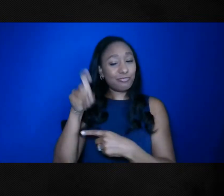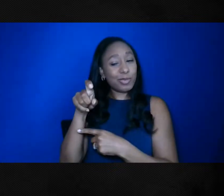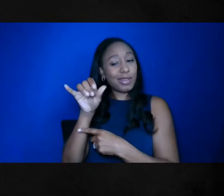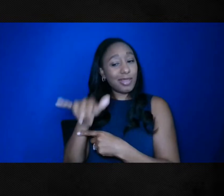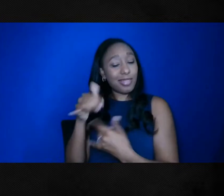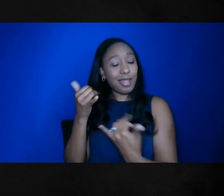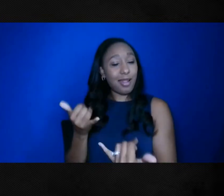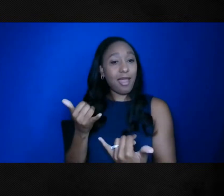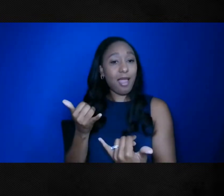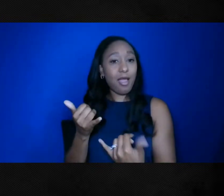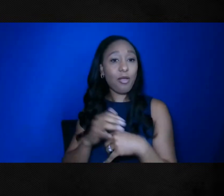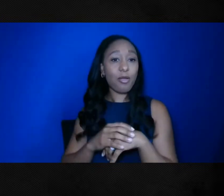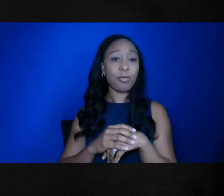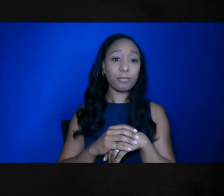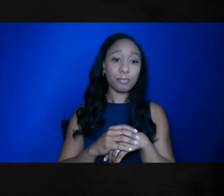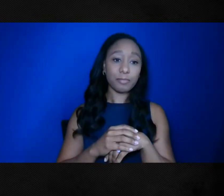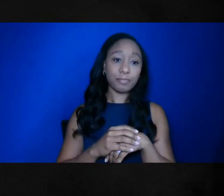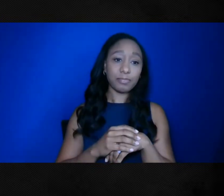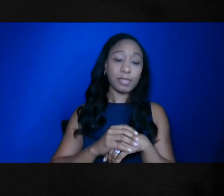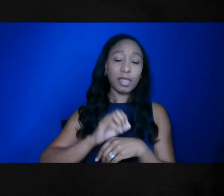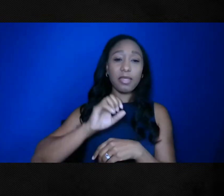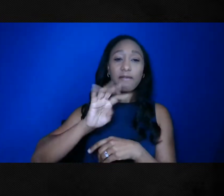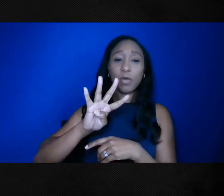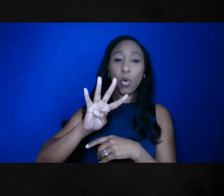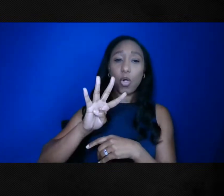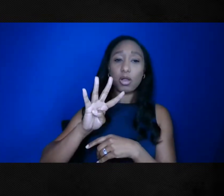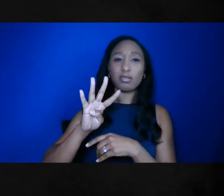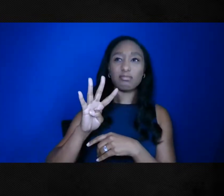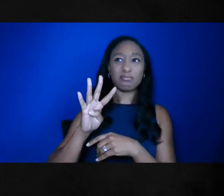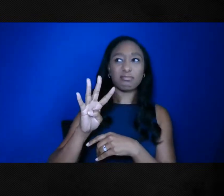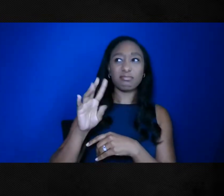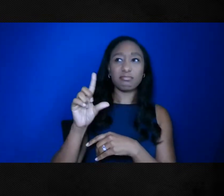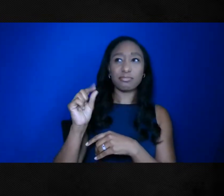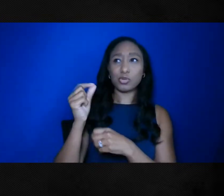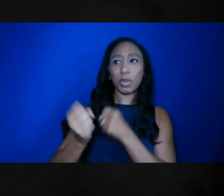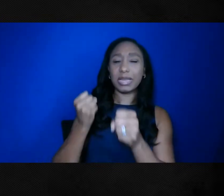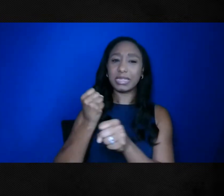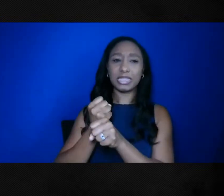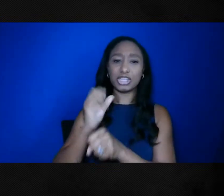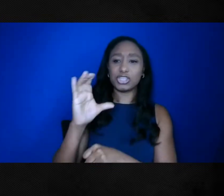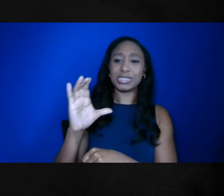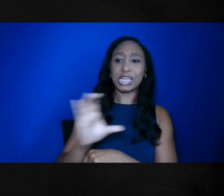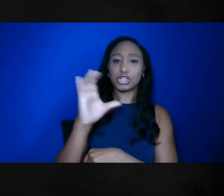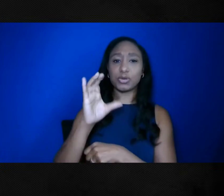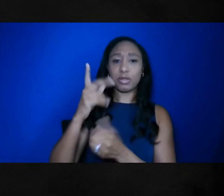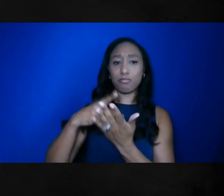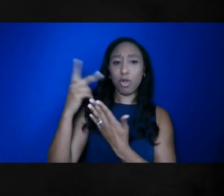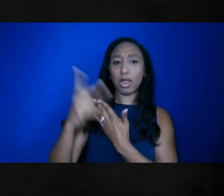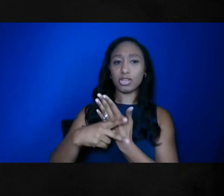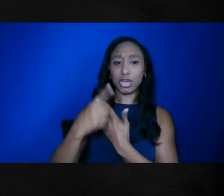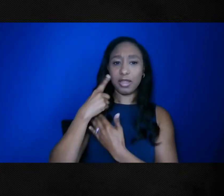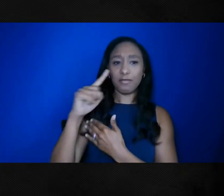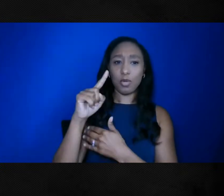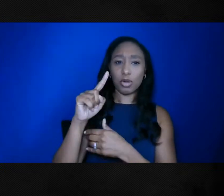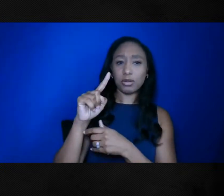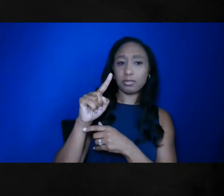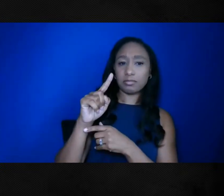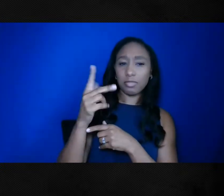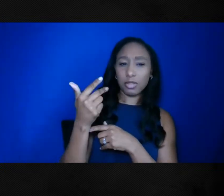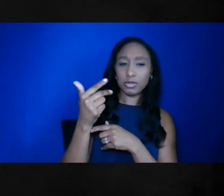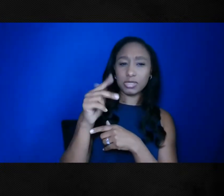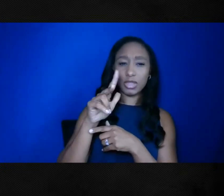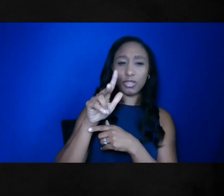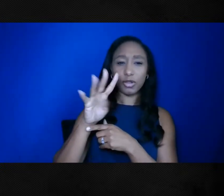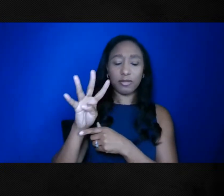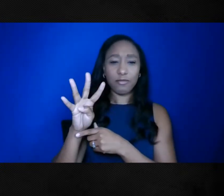ourselves the Maryland's 4 Centuries Project because the run-up to the state's 400th birthday in 2034 offers